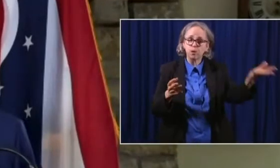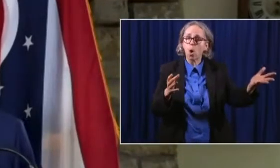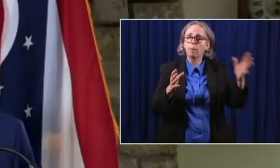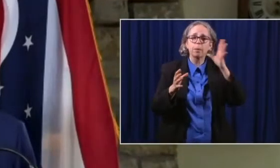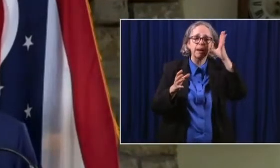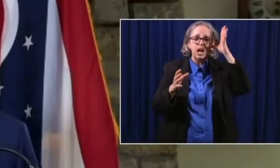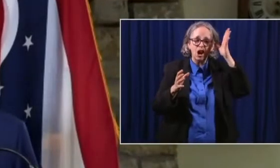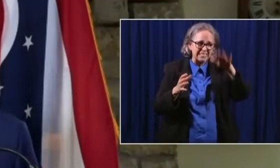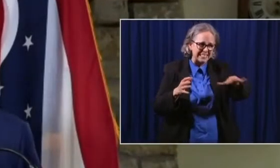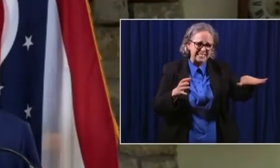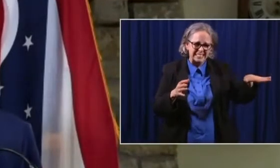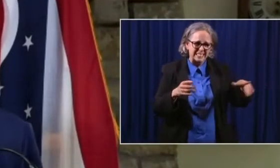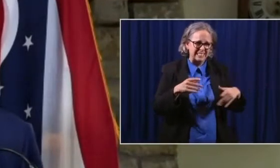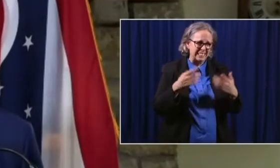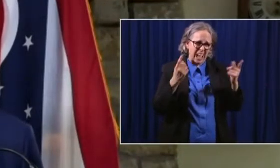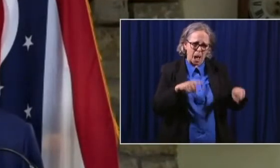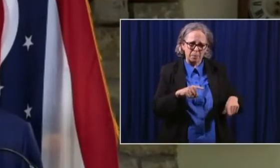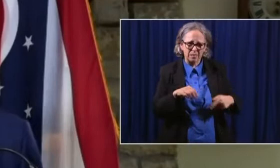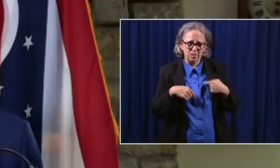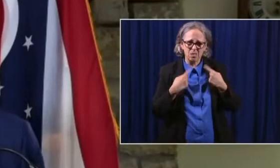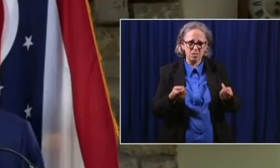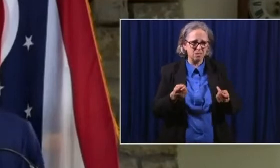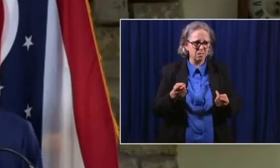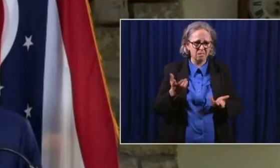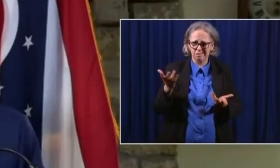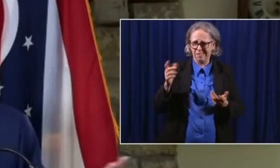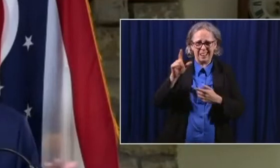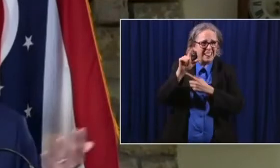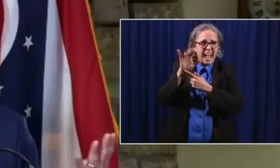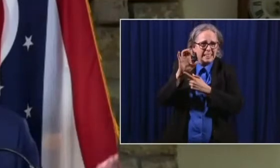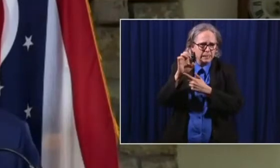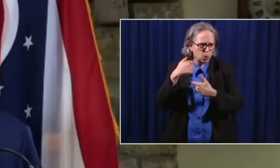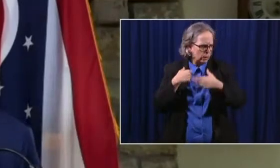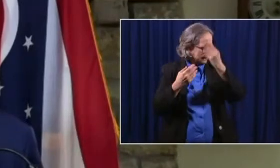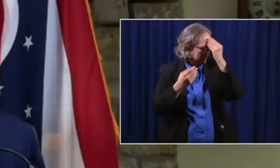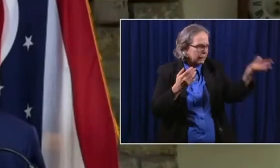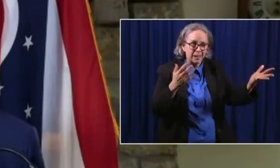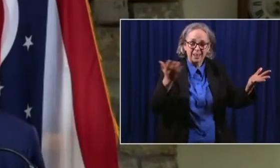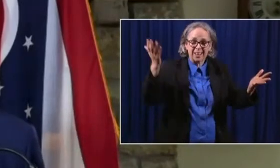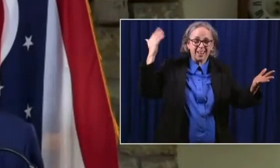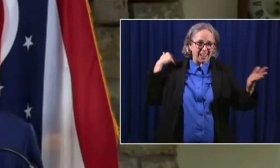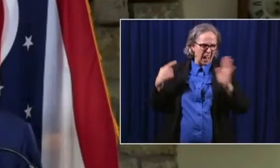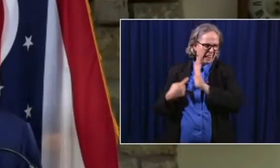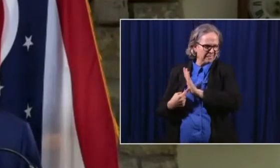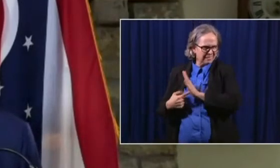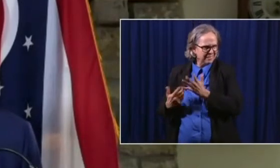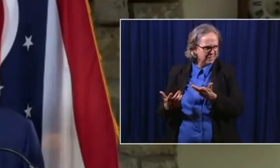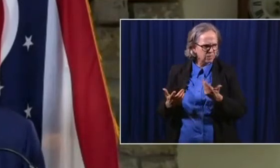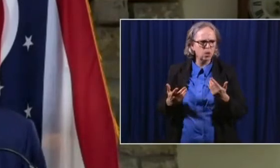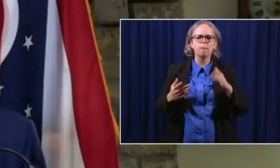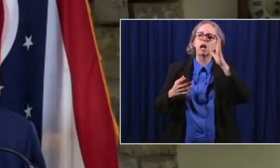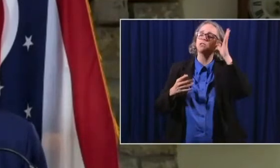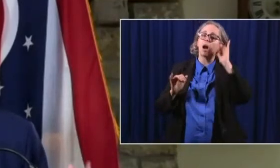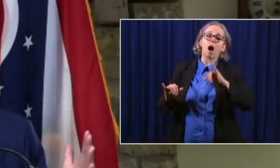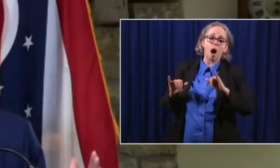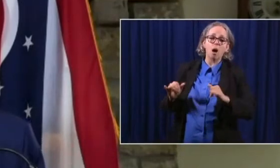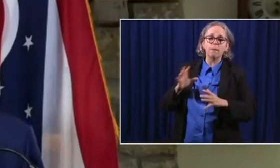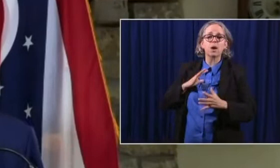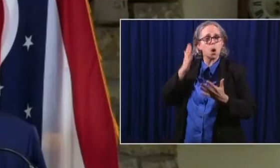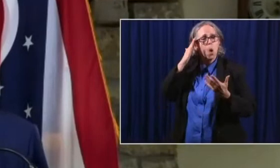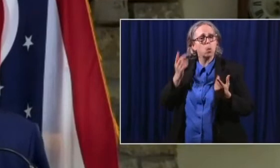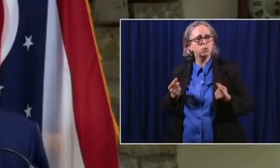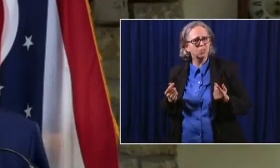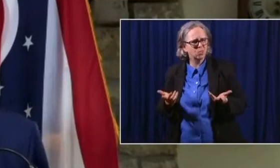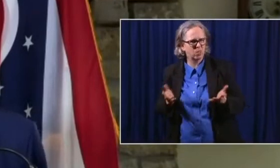your daughter's and your son's hair for lice. I mean, whatever it is. I mean, anything can happen. Doesn't mean there's schools doing anything wrong. Stuff just